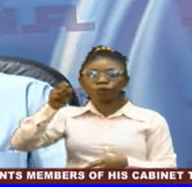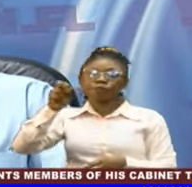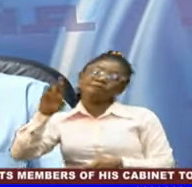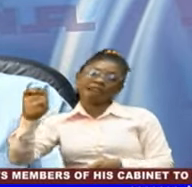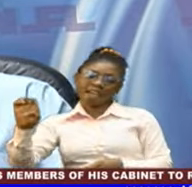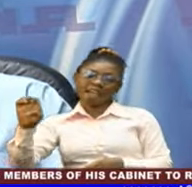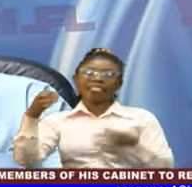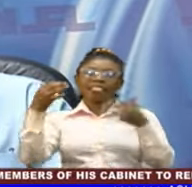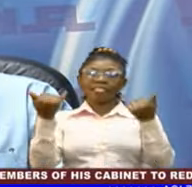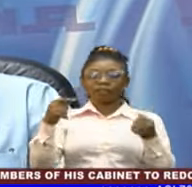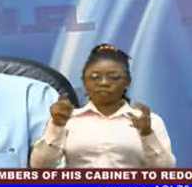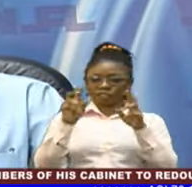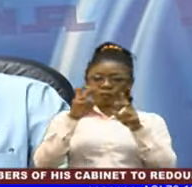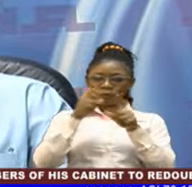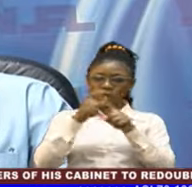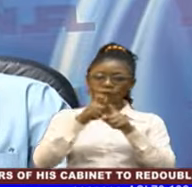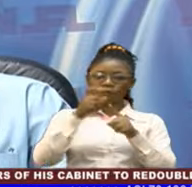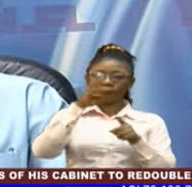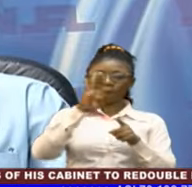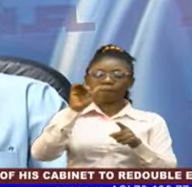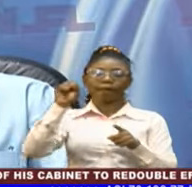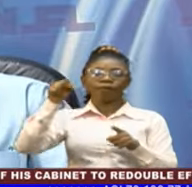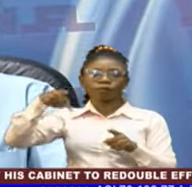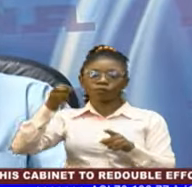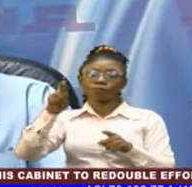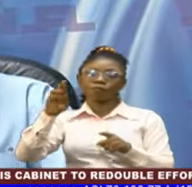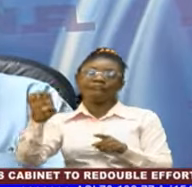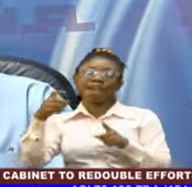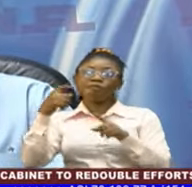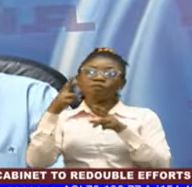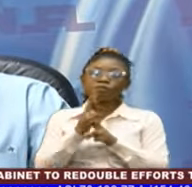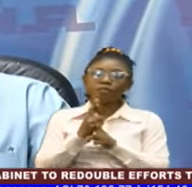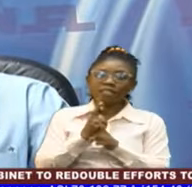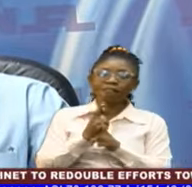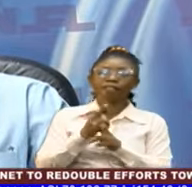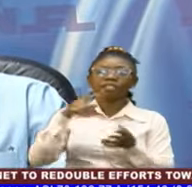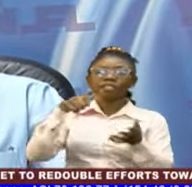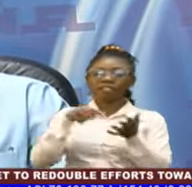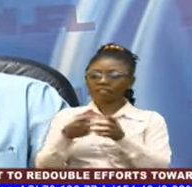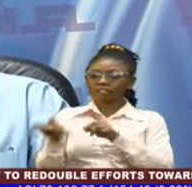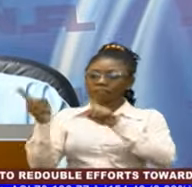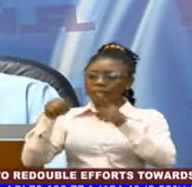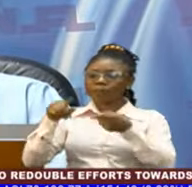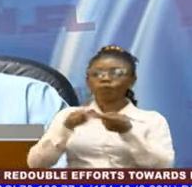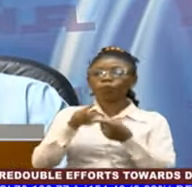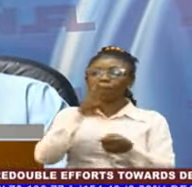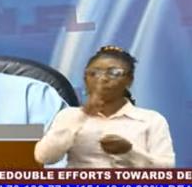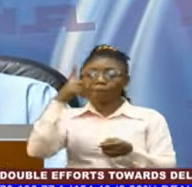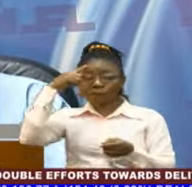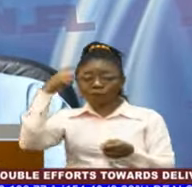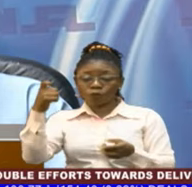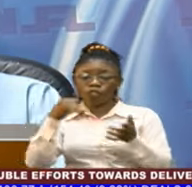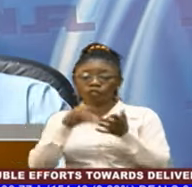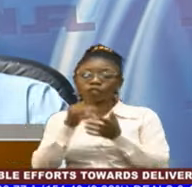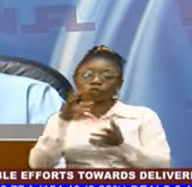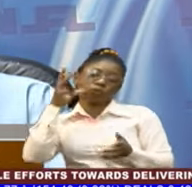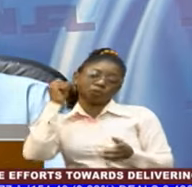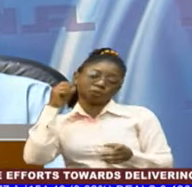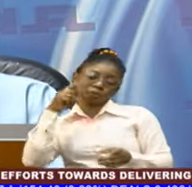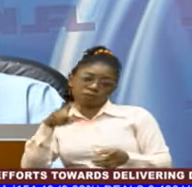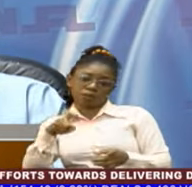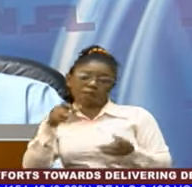the term biosphere reserve, this came to be because it was discovered